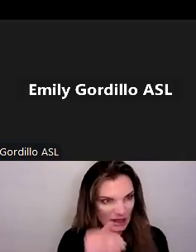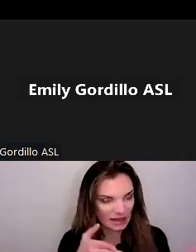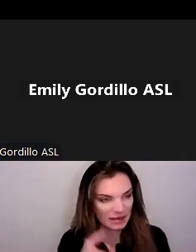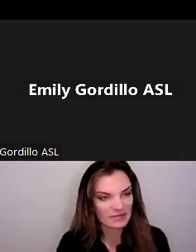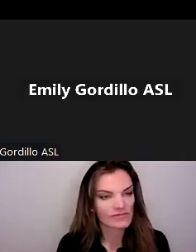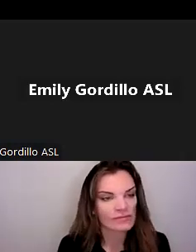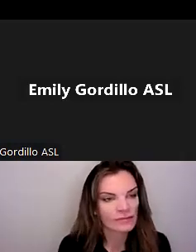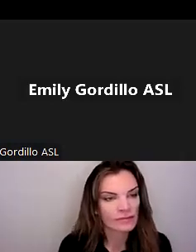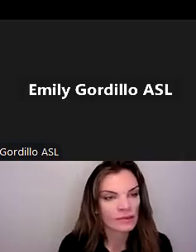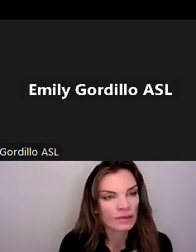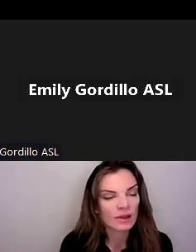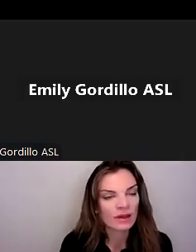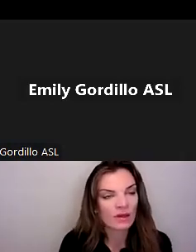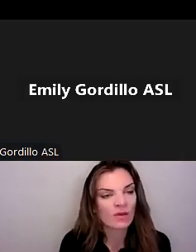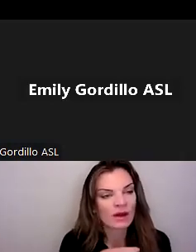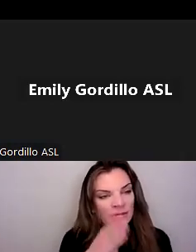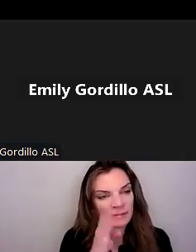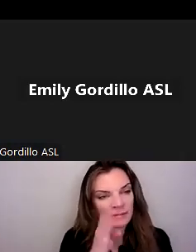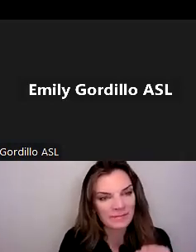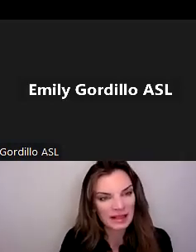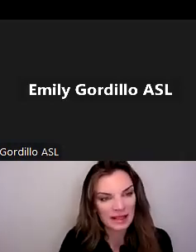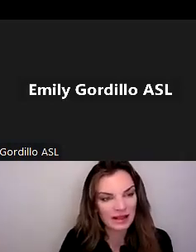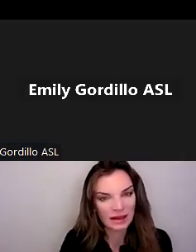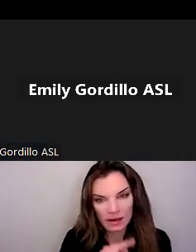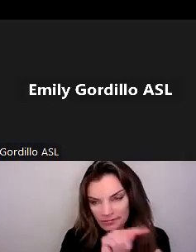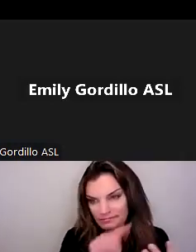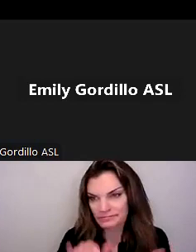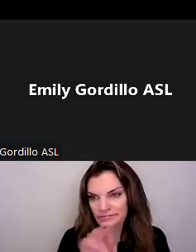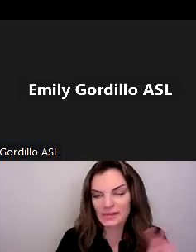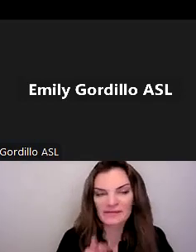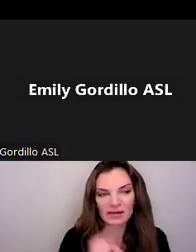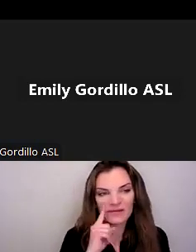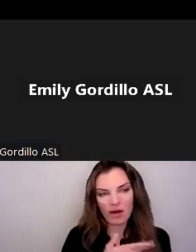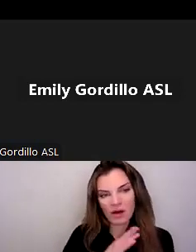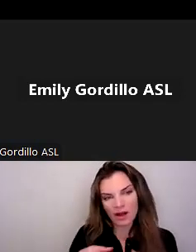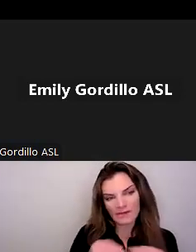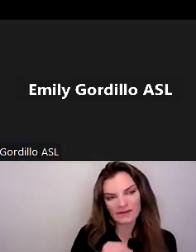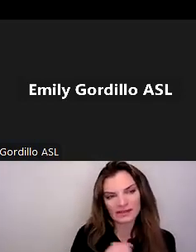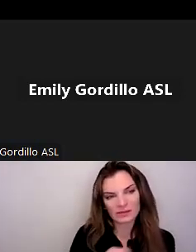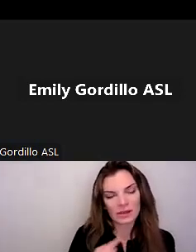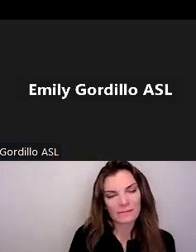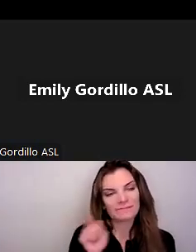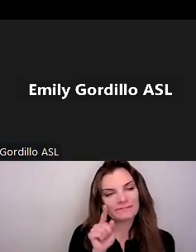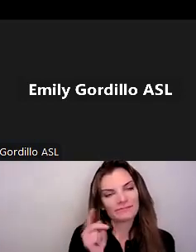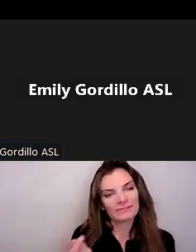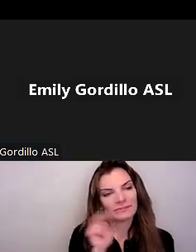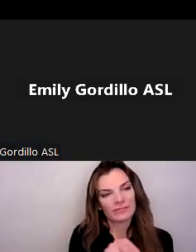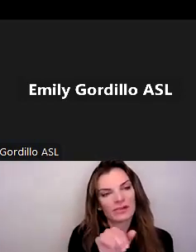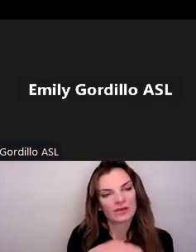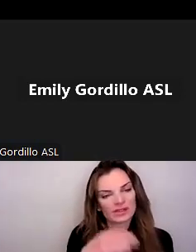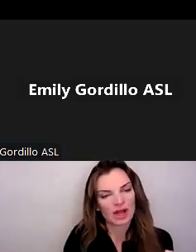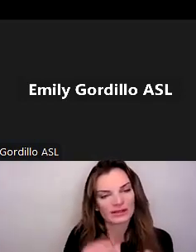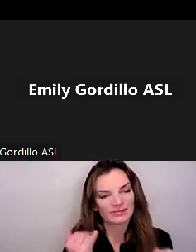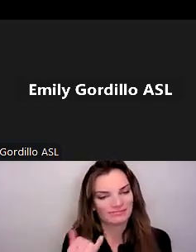When we are completed the evaluation, for our office, we come back and we take a look at the results right then. So